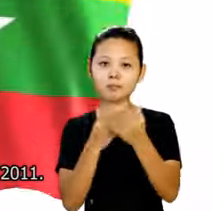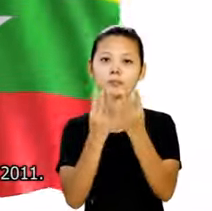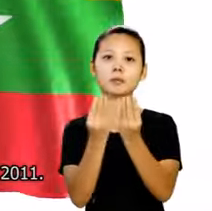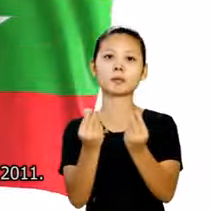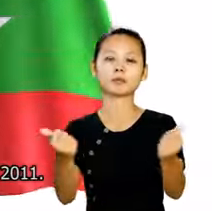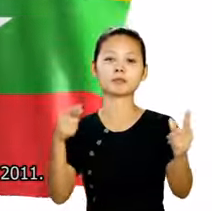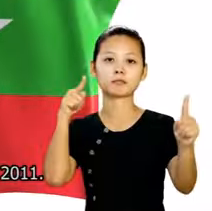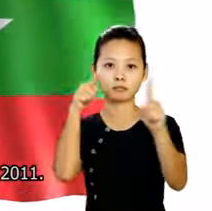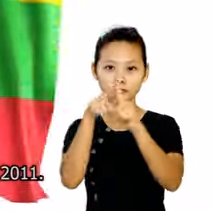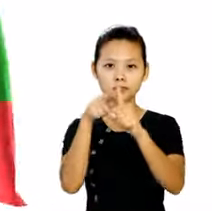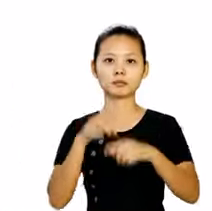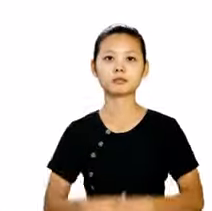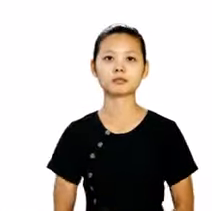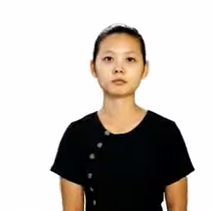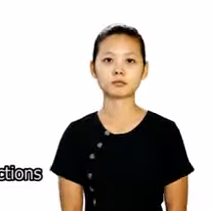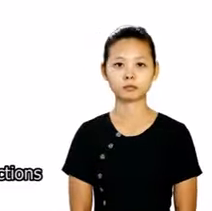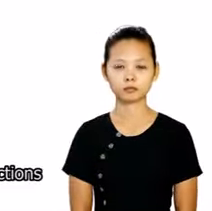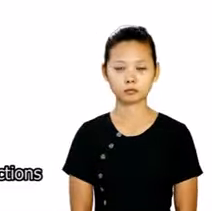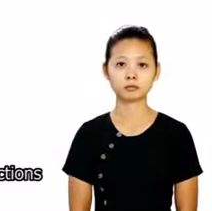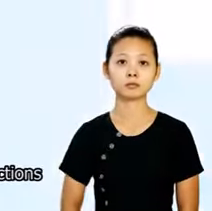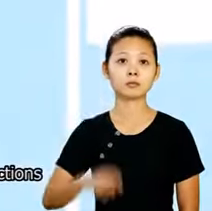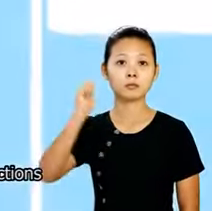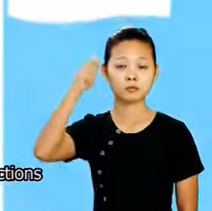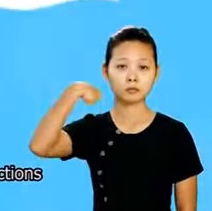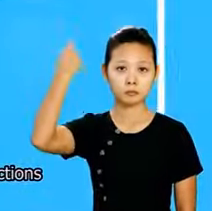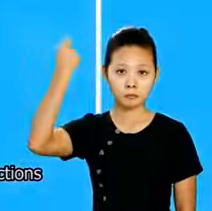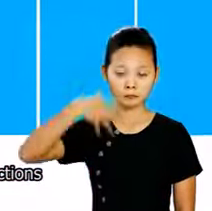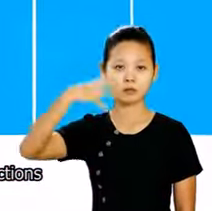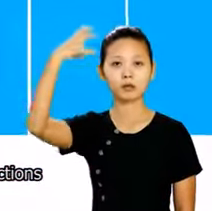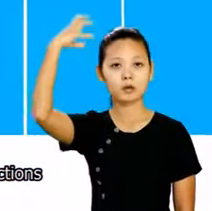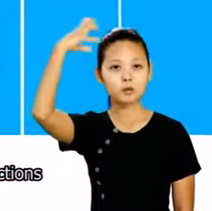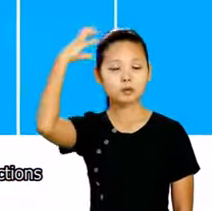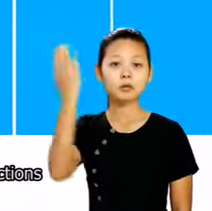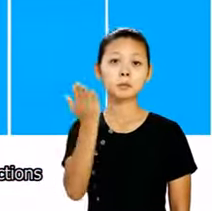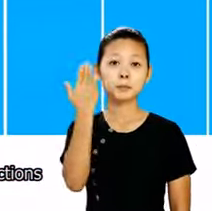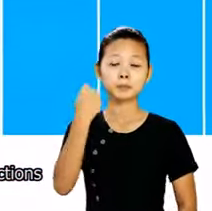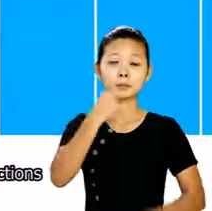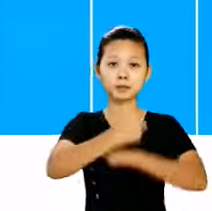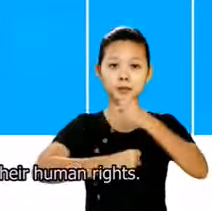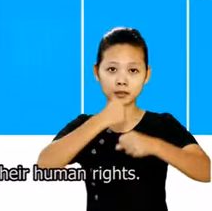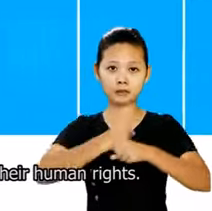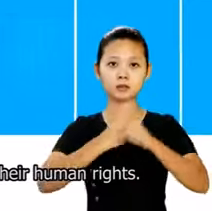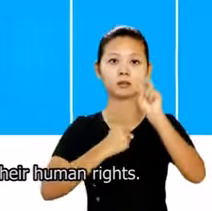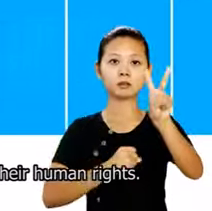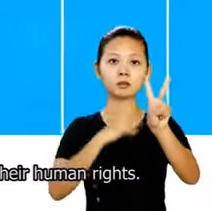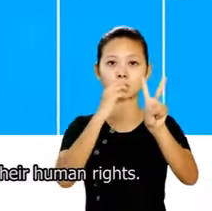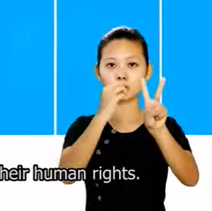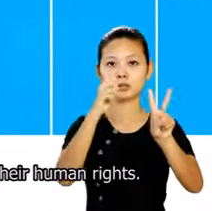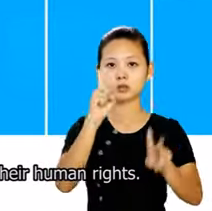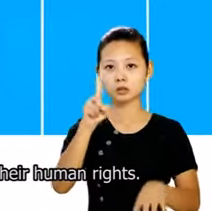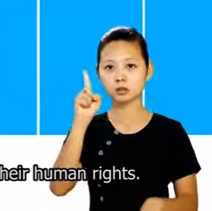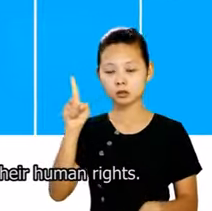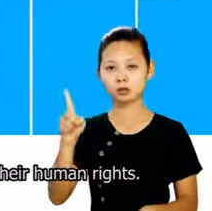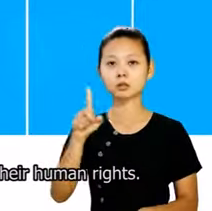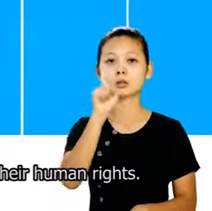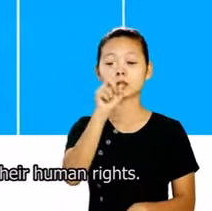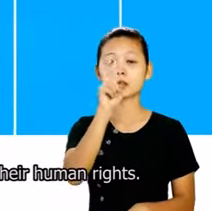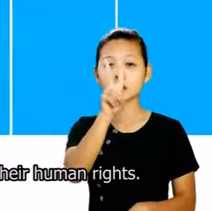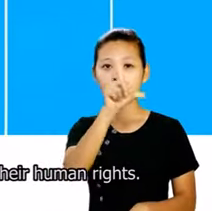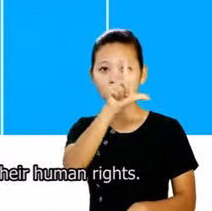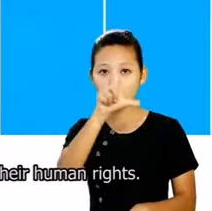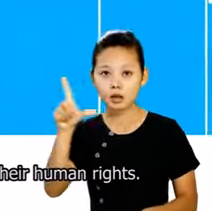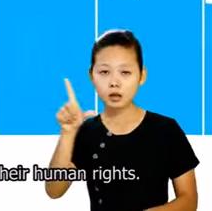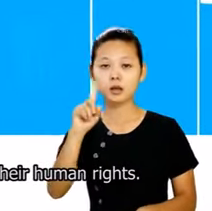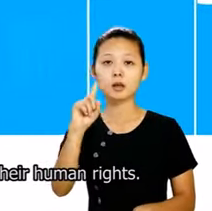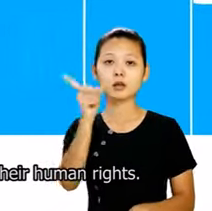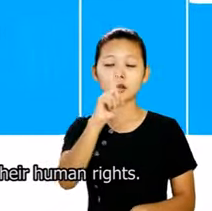CRPD in 2011. It means all of us should take actions to ensure that persons with disabilities